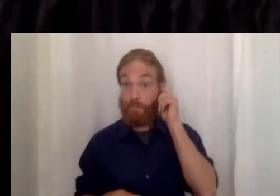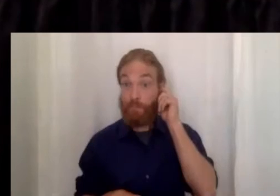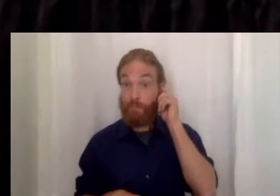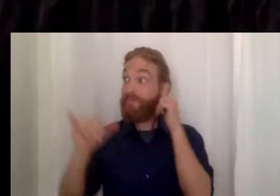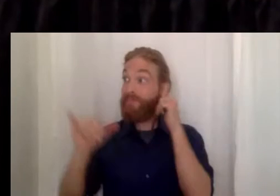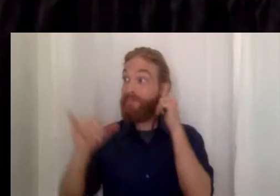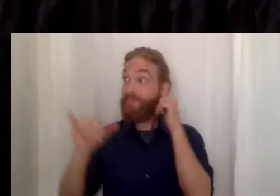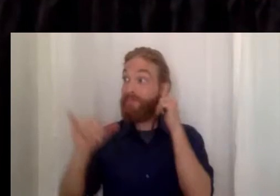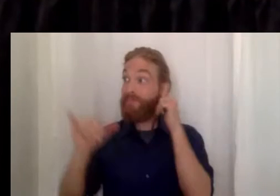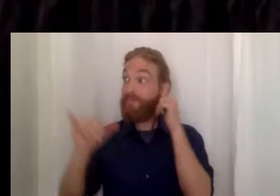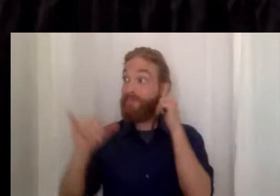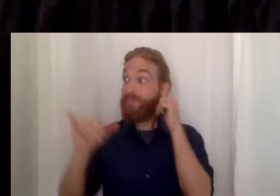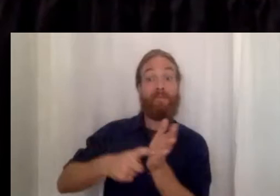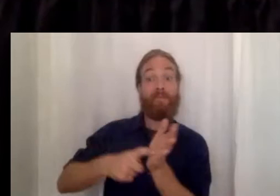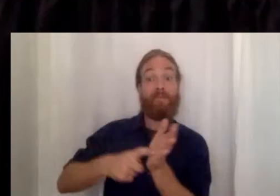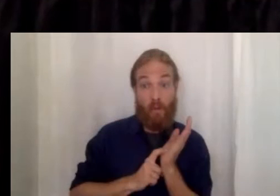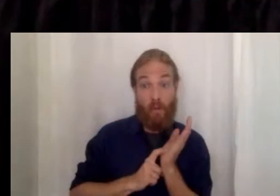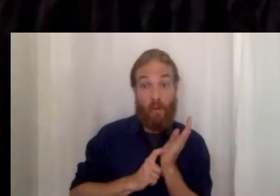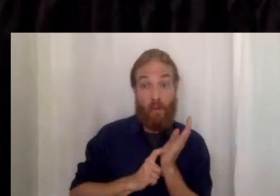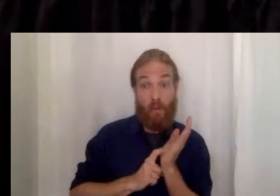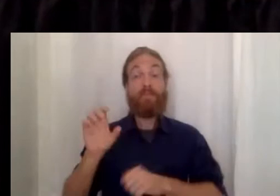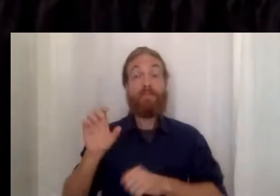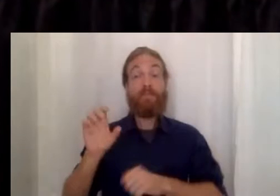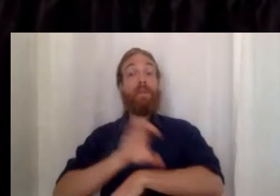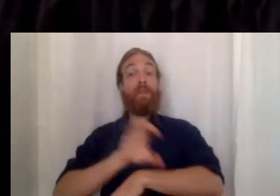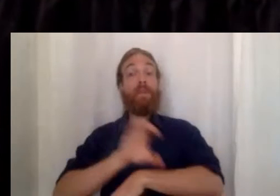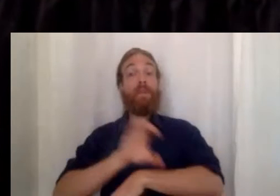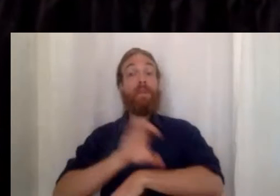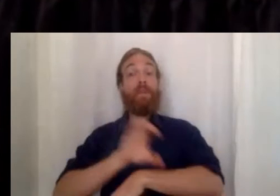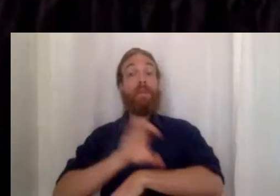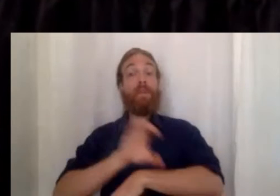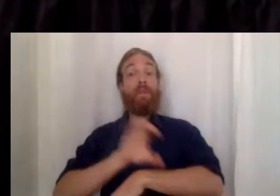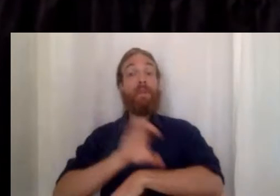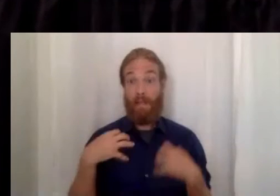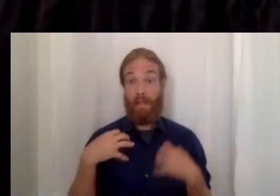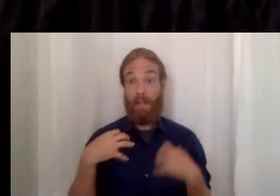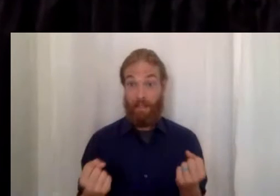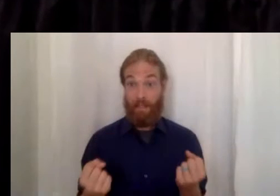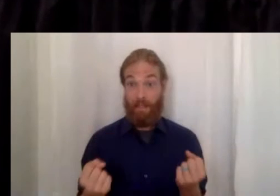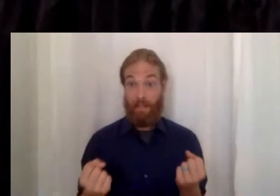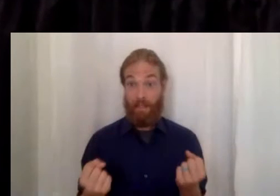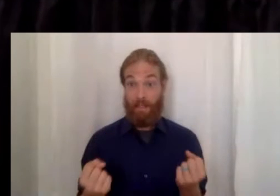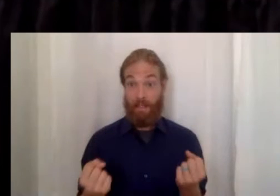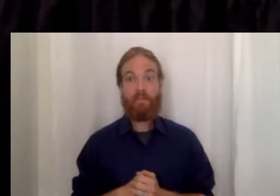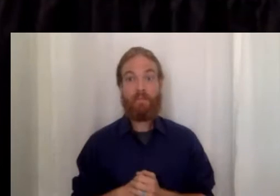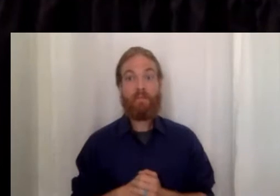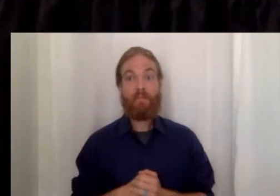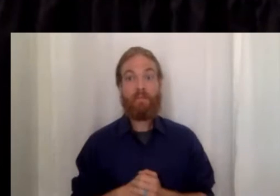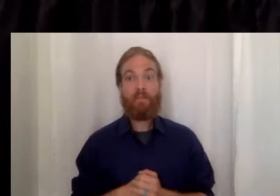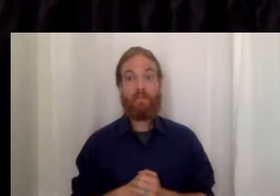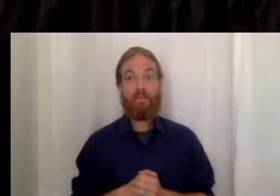Health mandated vaccines for all healthcare workers in licensed healthcare settings, including employees and